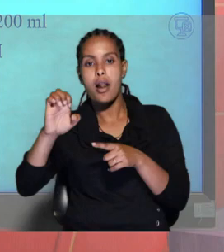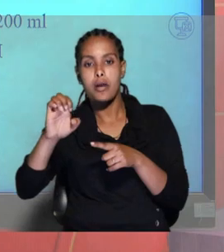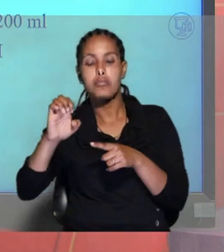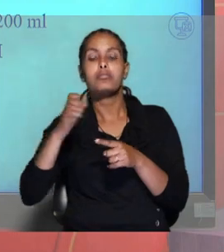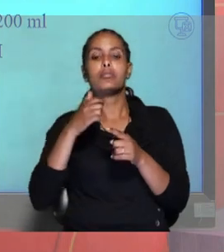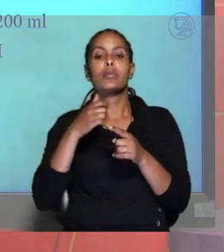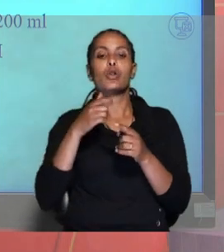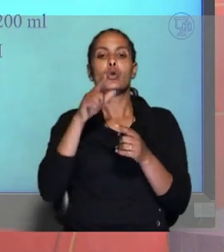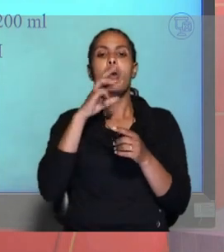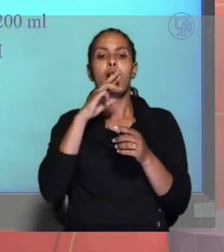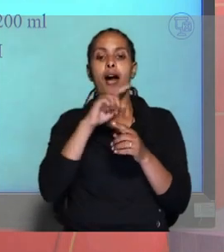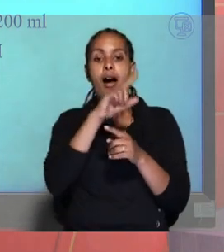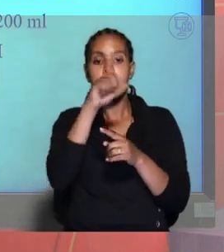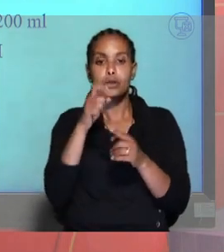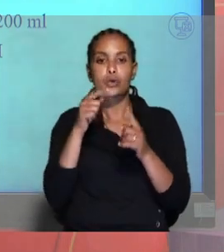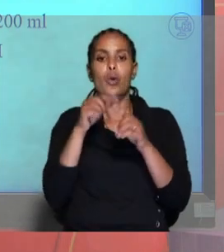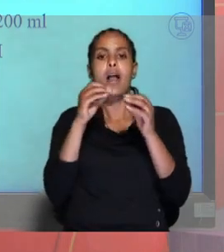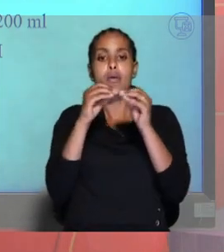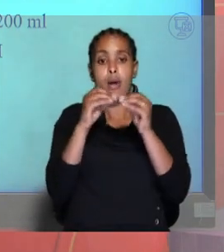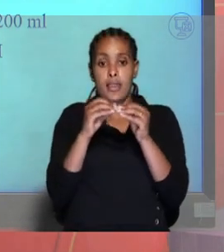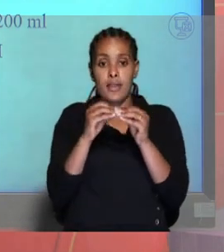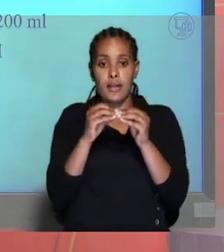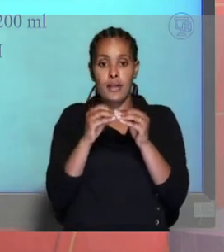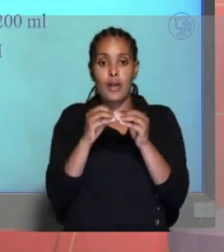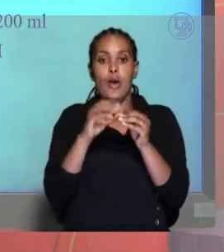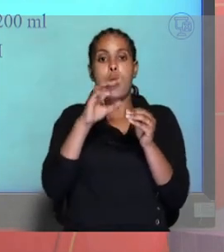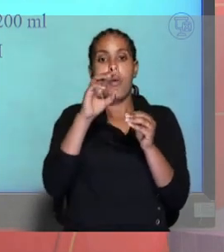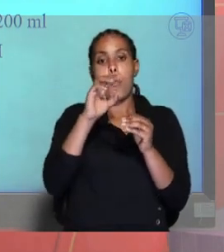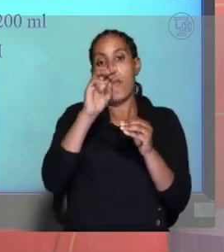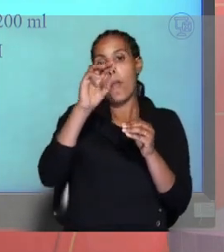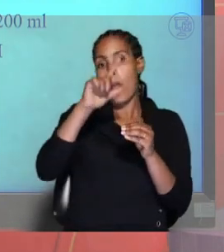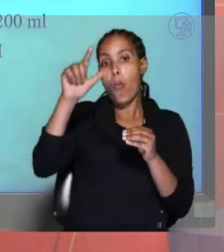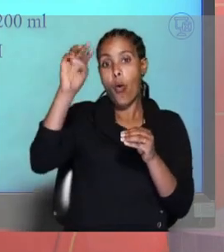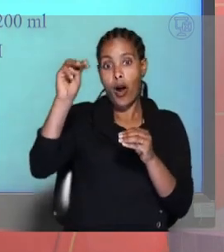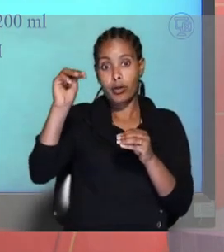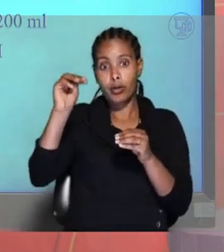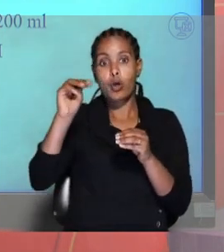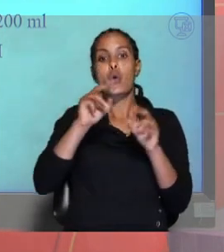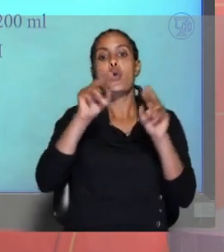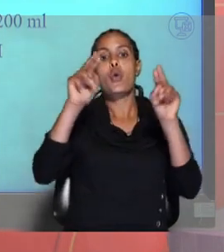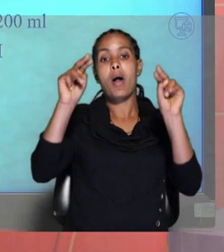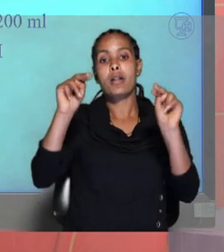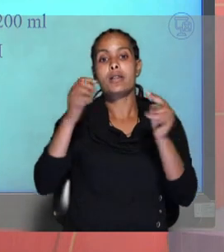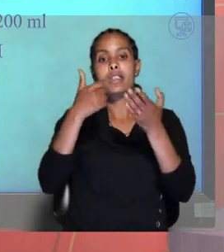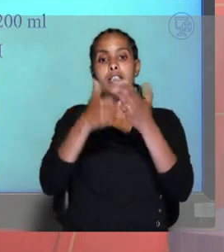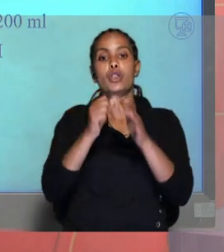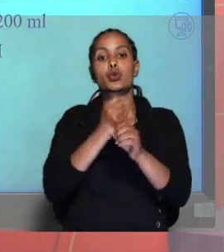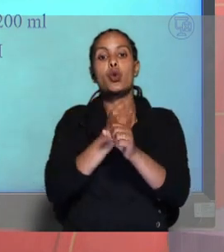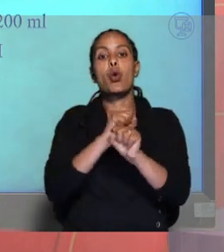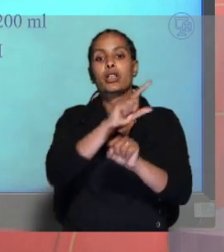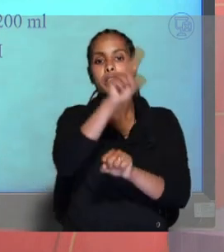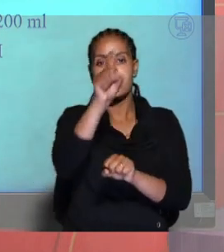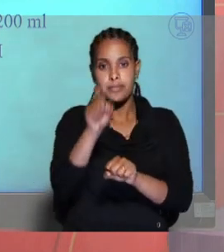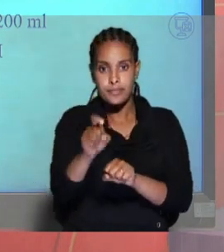solution. You are asked to calculate molarity and normality of this solution.